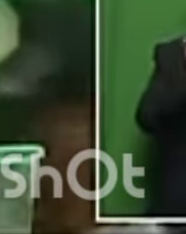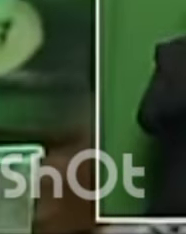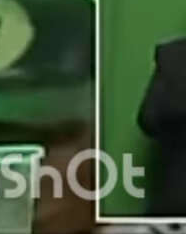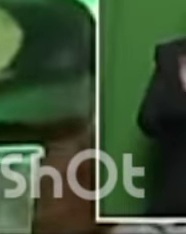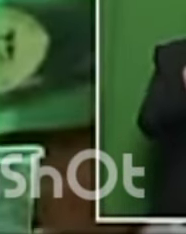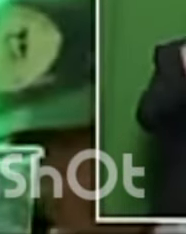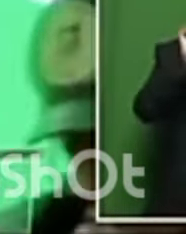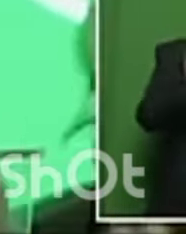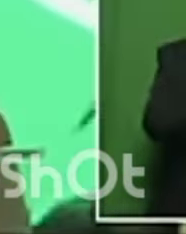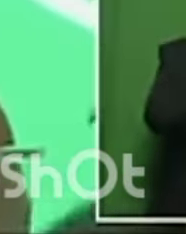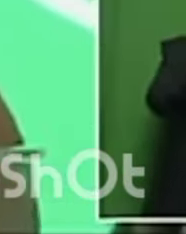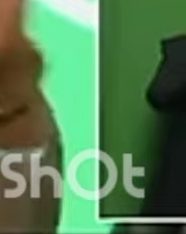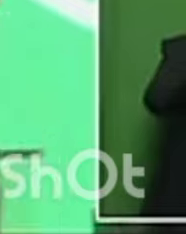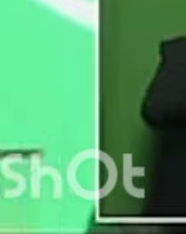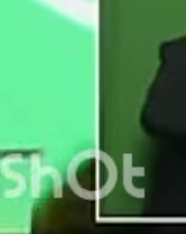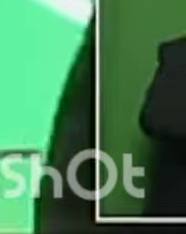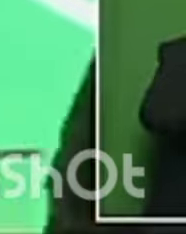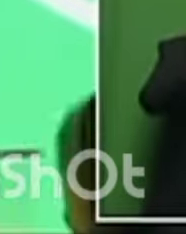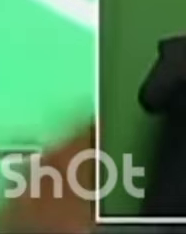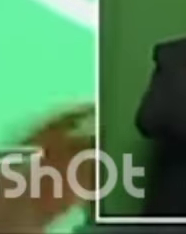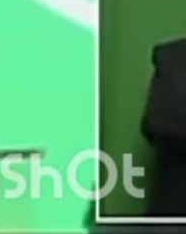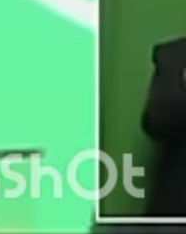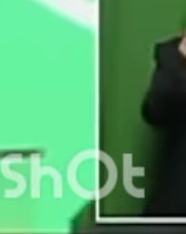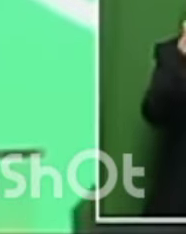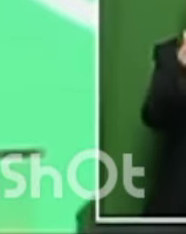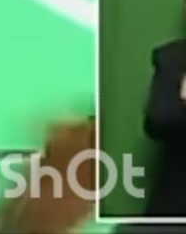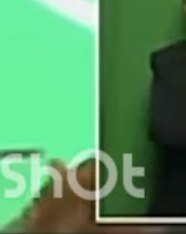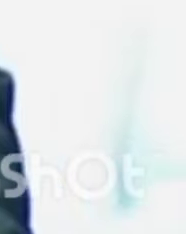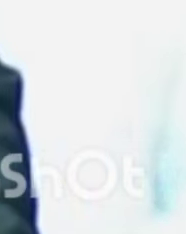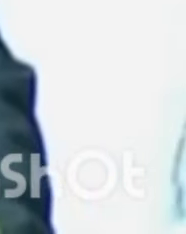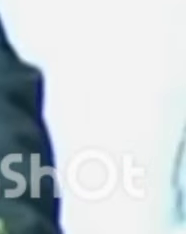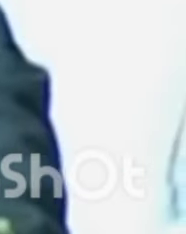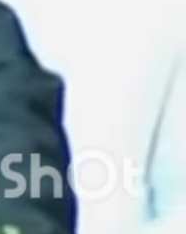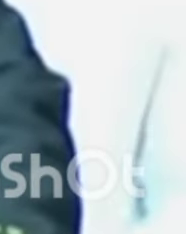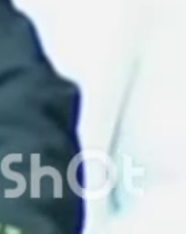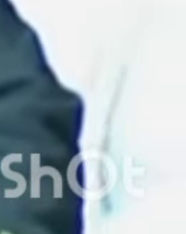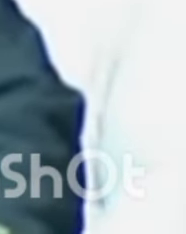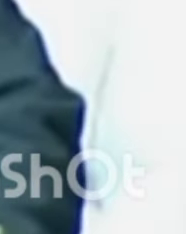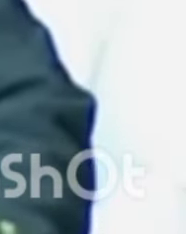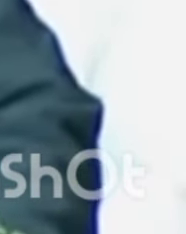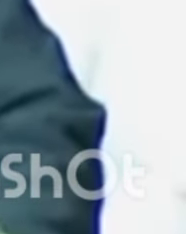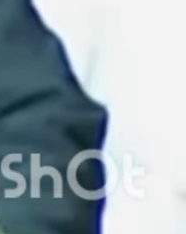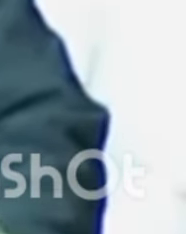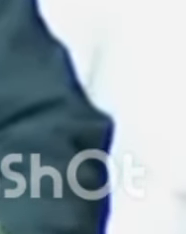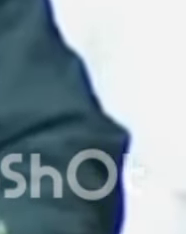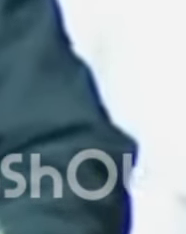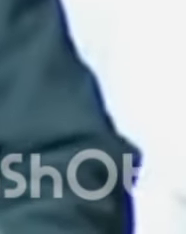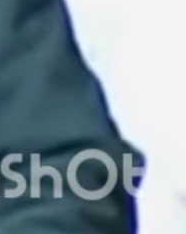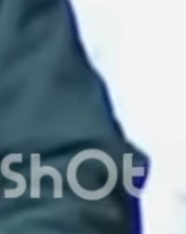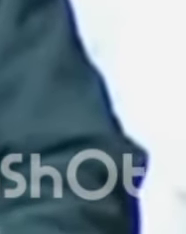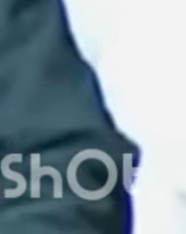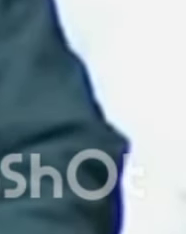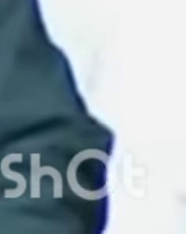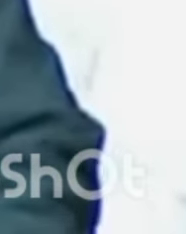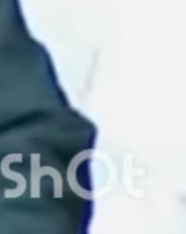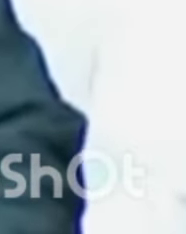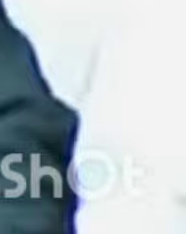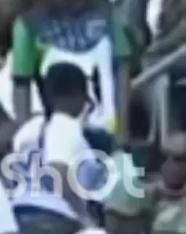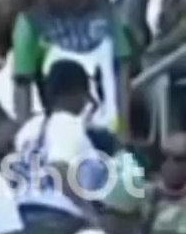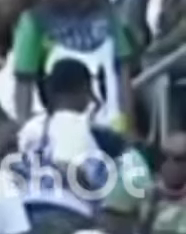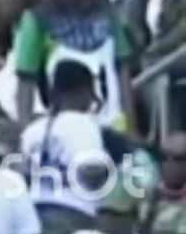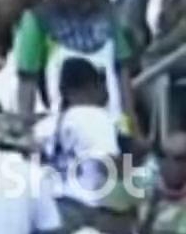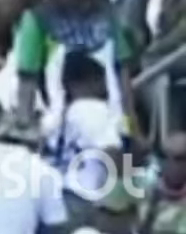with the other parties in order to lead the province. But now they are sitting Maybe in an opposition bench. The signs of poor